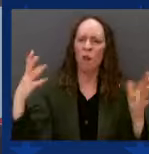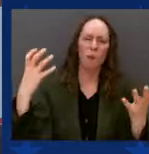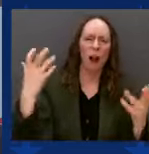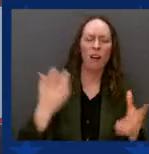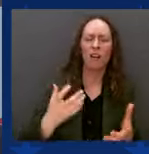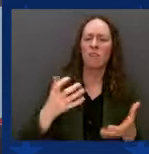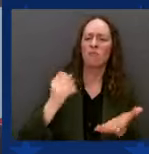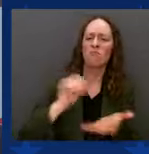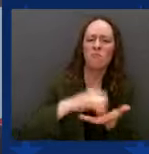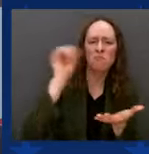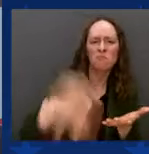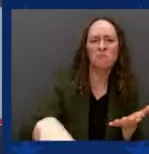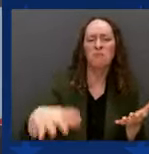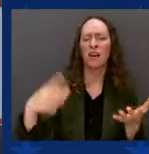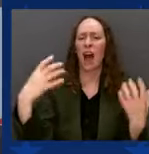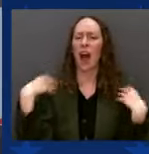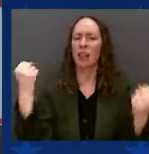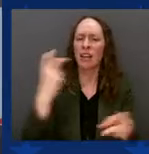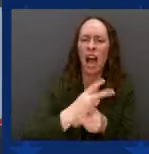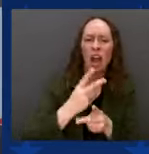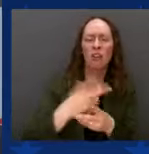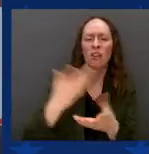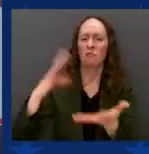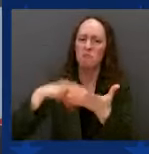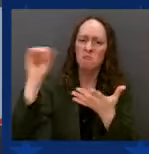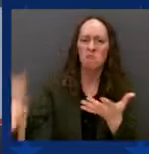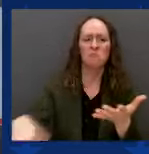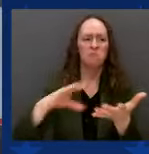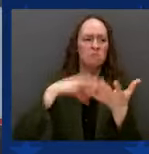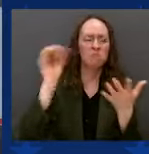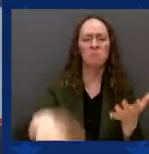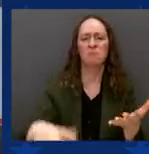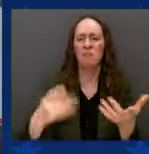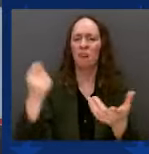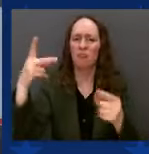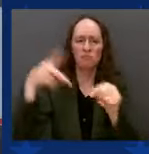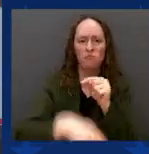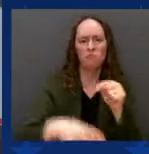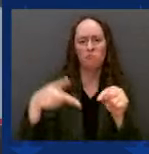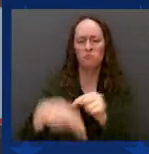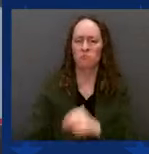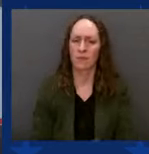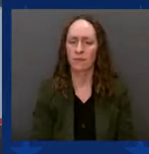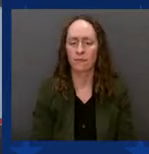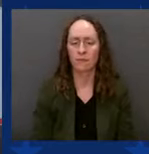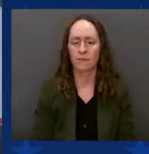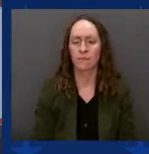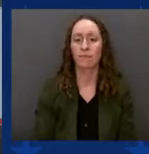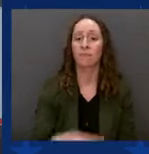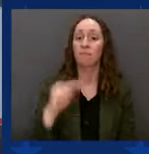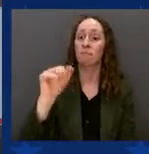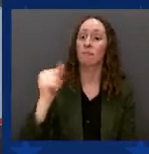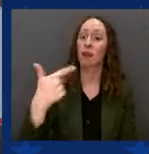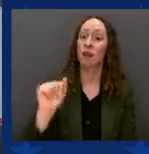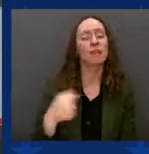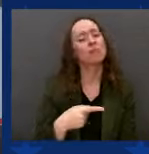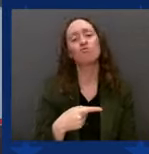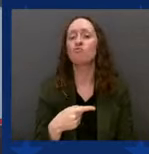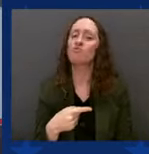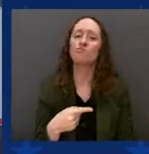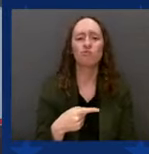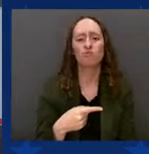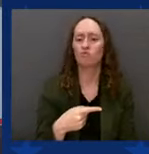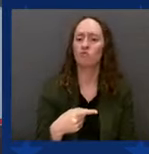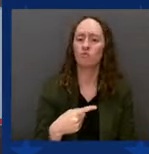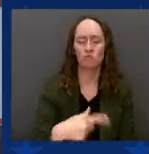folks. Look, MAGA Republicans also refuse to raise a single penny in new taxes on the wealthiest people. So now